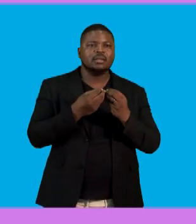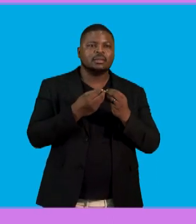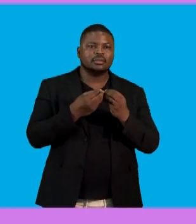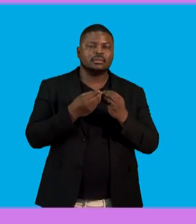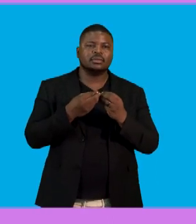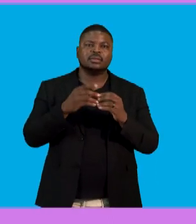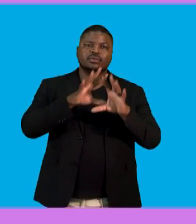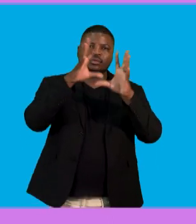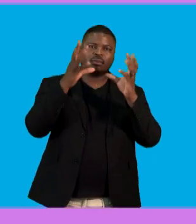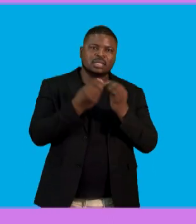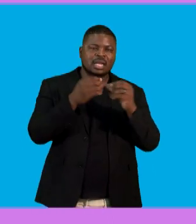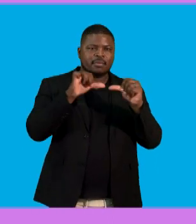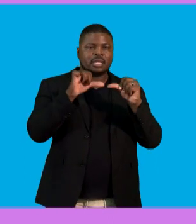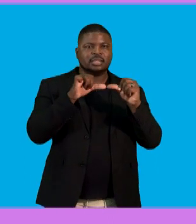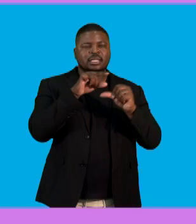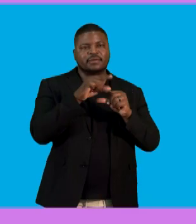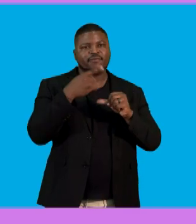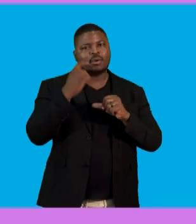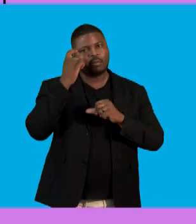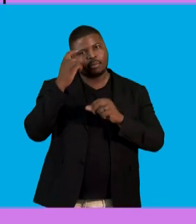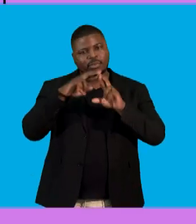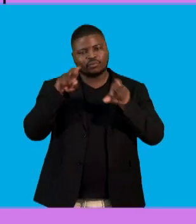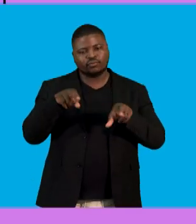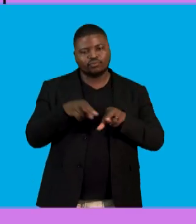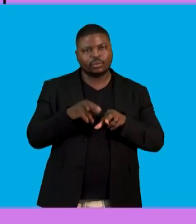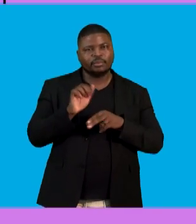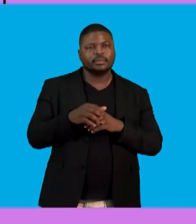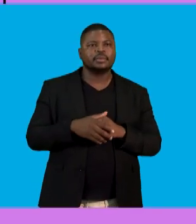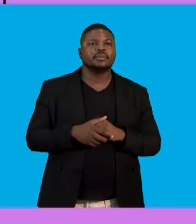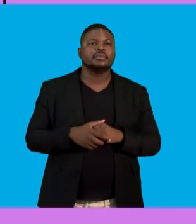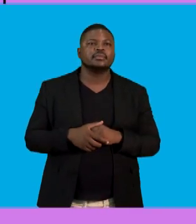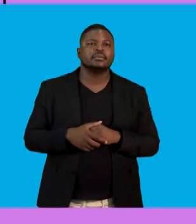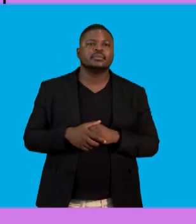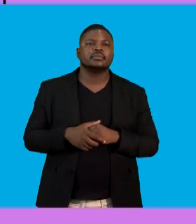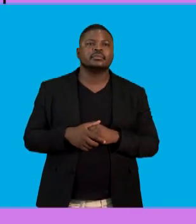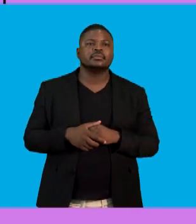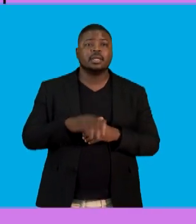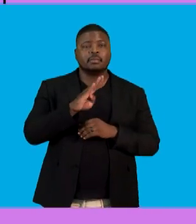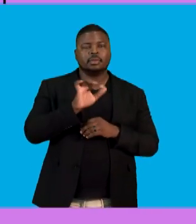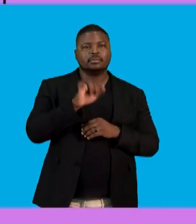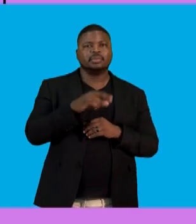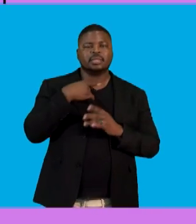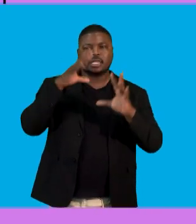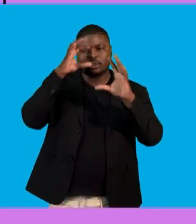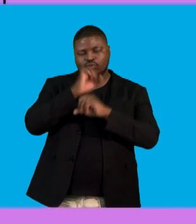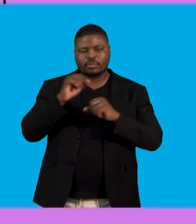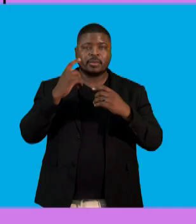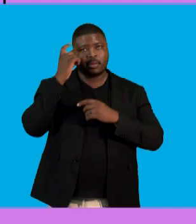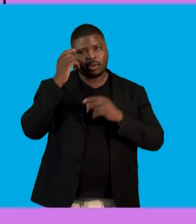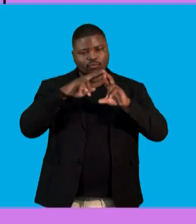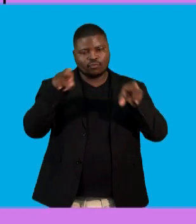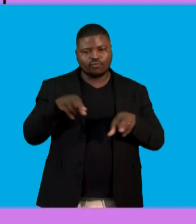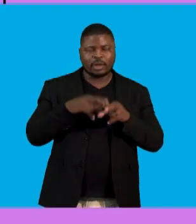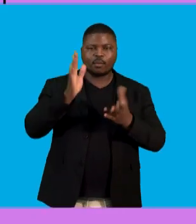total measurement of this entire bedroom. B says, assume that the bedroom was empty and the